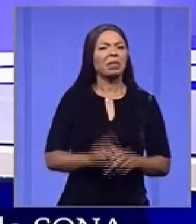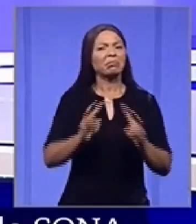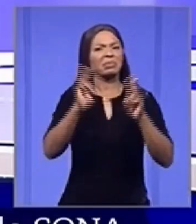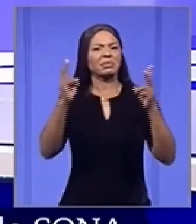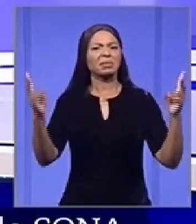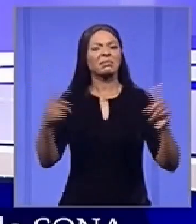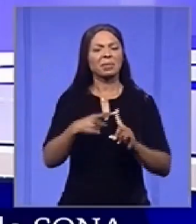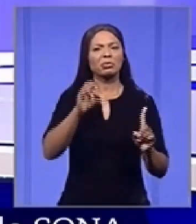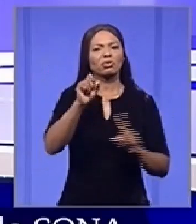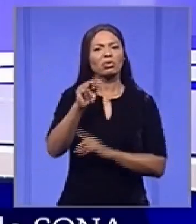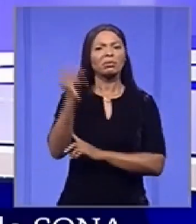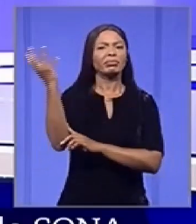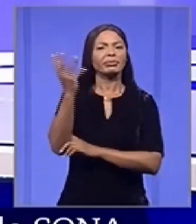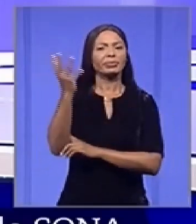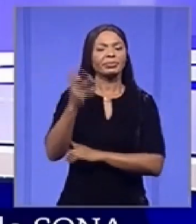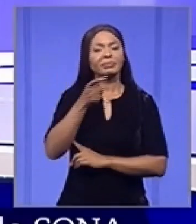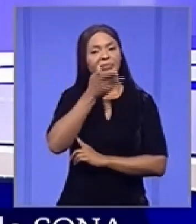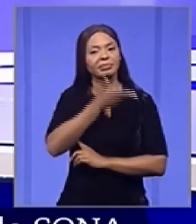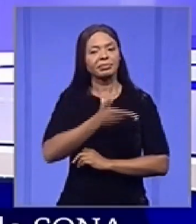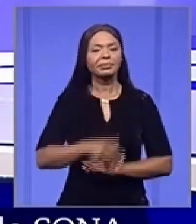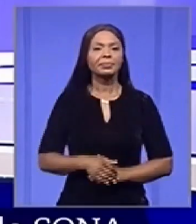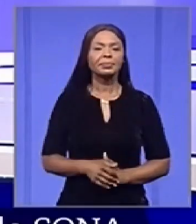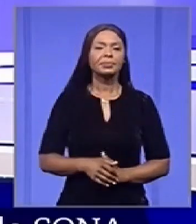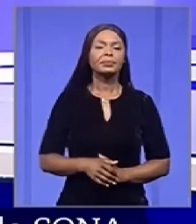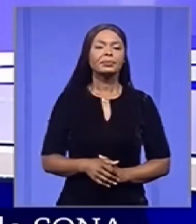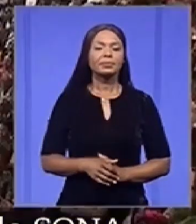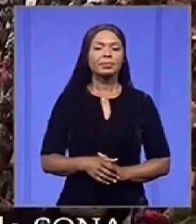setšhaba ya maabane bosigo.